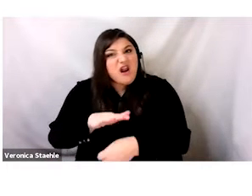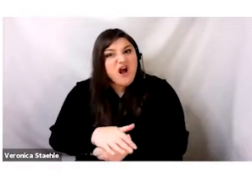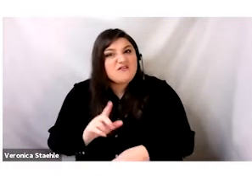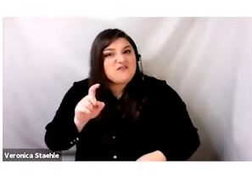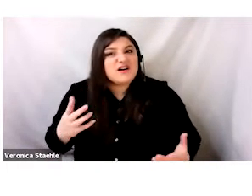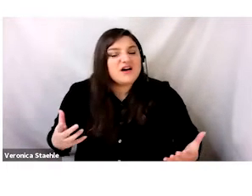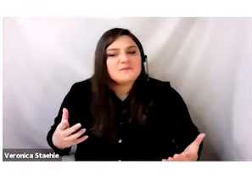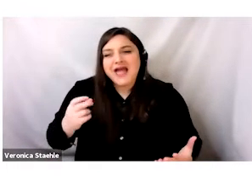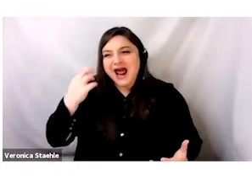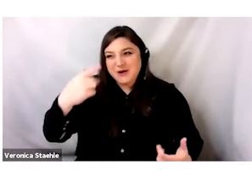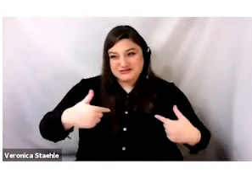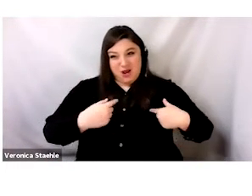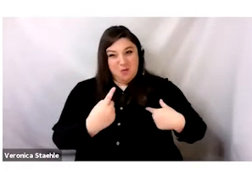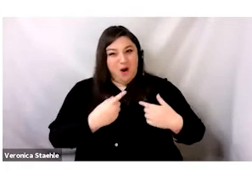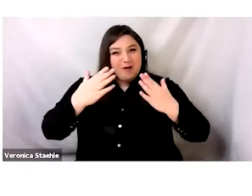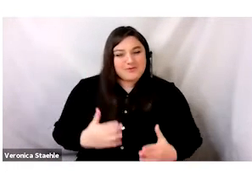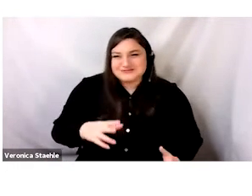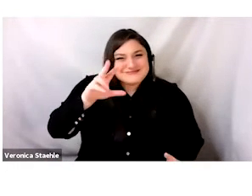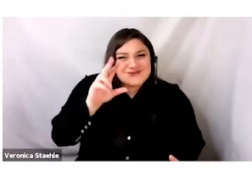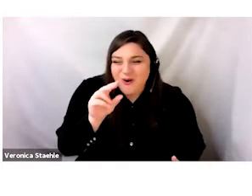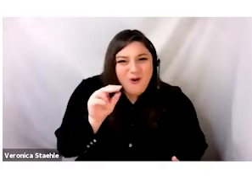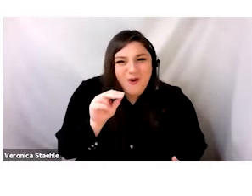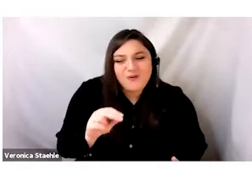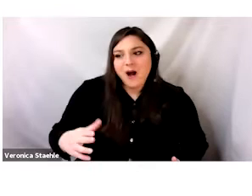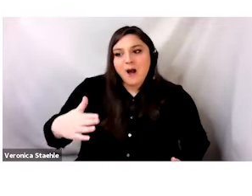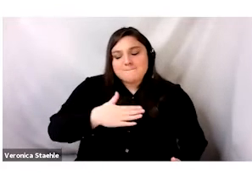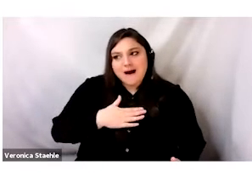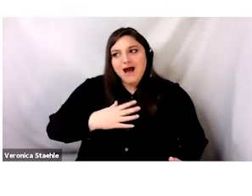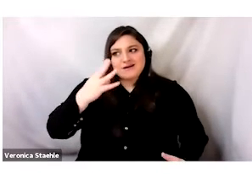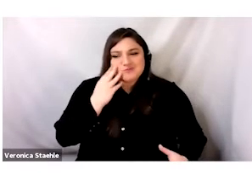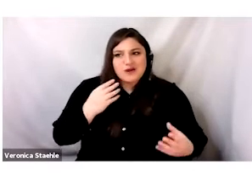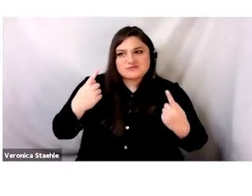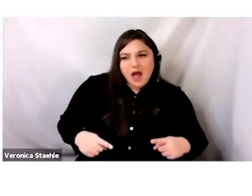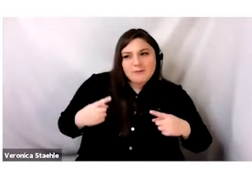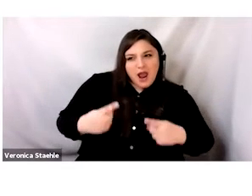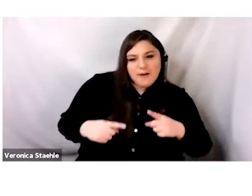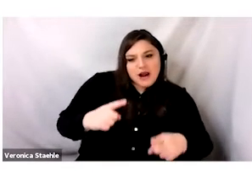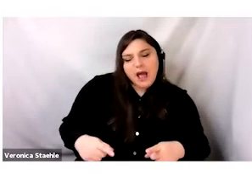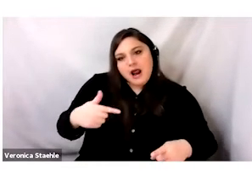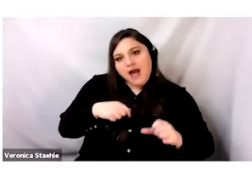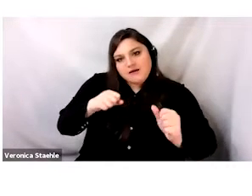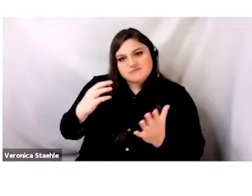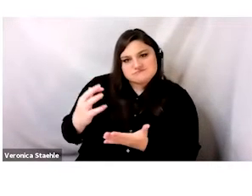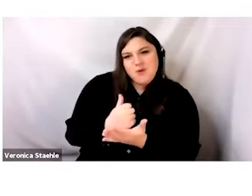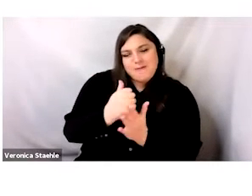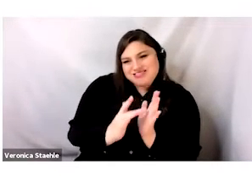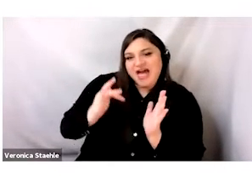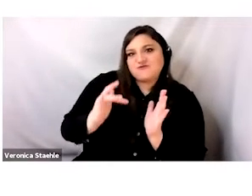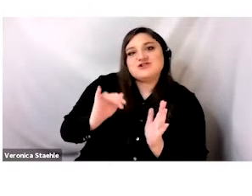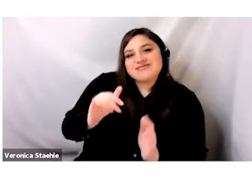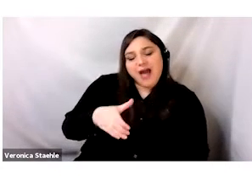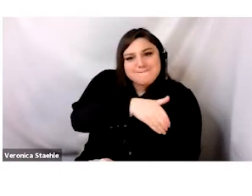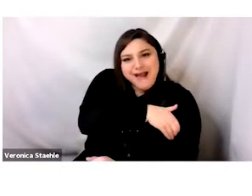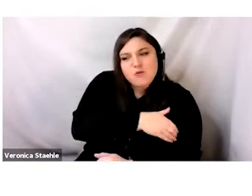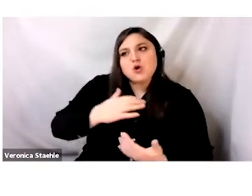wasn't the only. The experiences that I've had has allowed me to leverage the power and access to actually